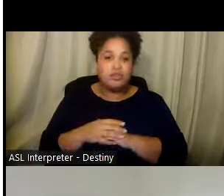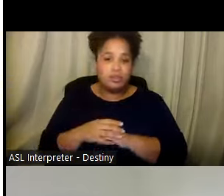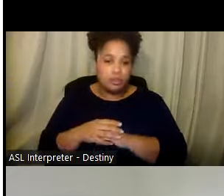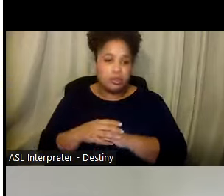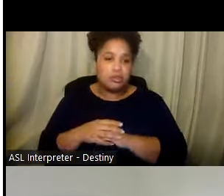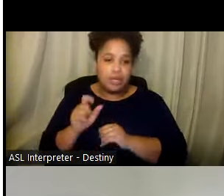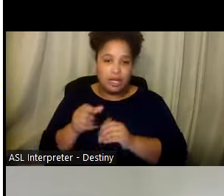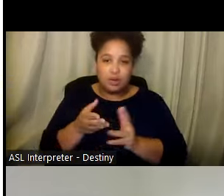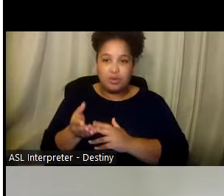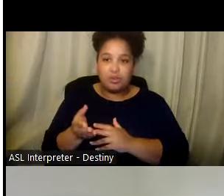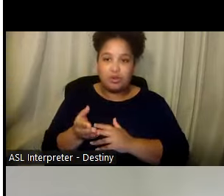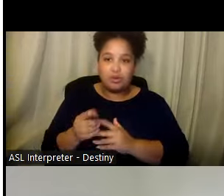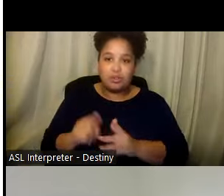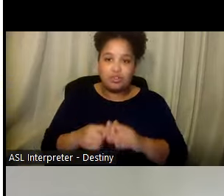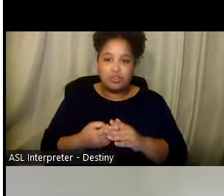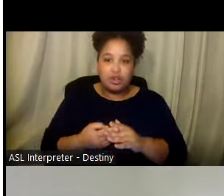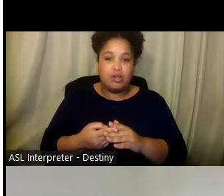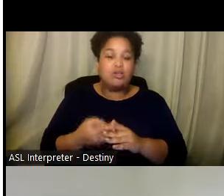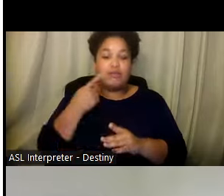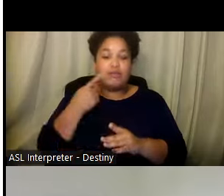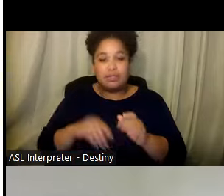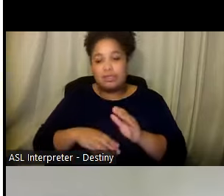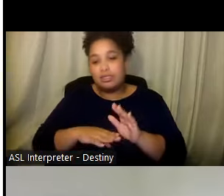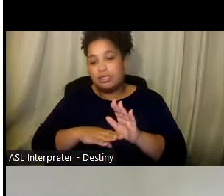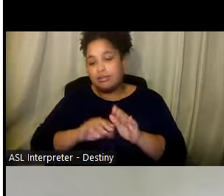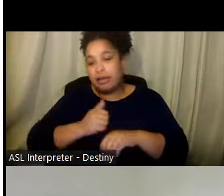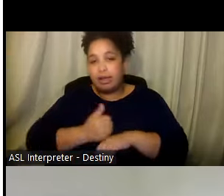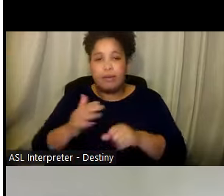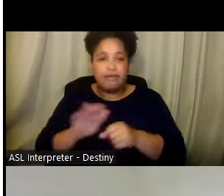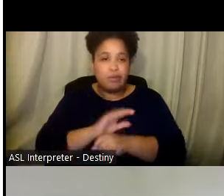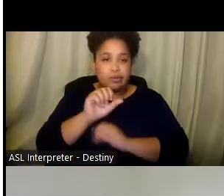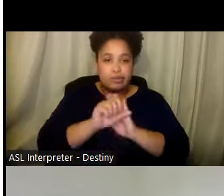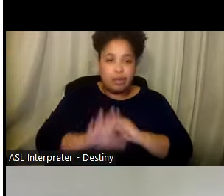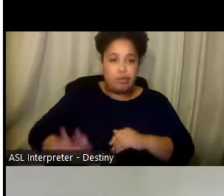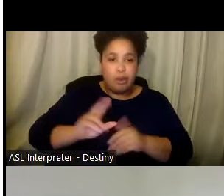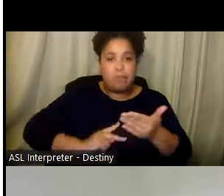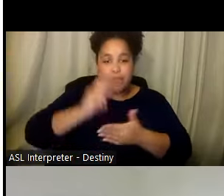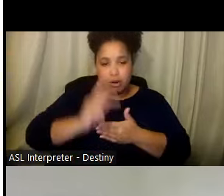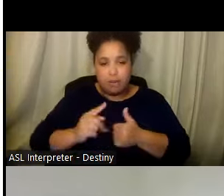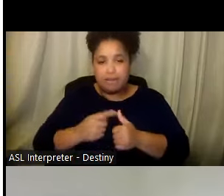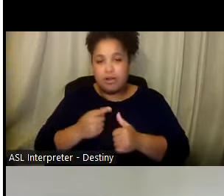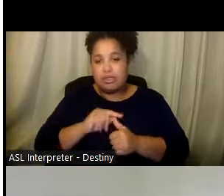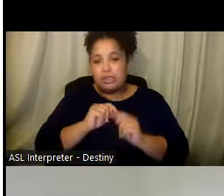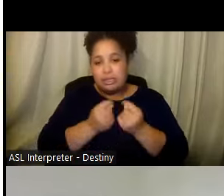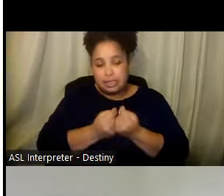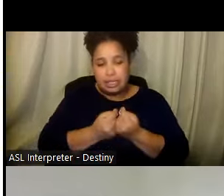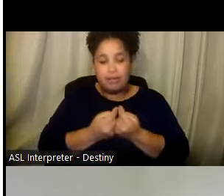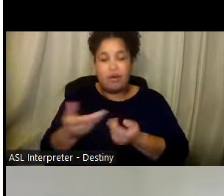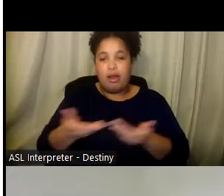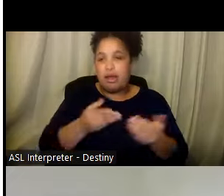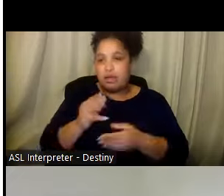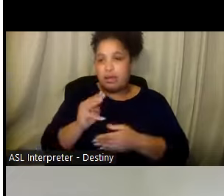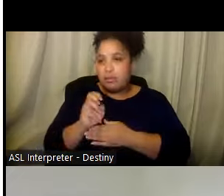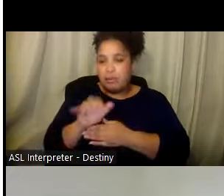to go through kind of the beginning stages of setting up a whole statewide program. Our first couple of team members were hired in May, for